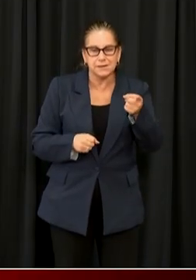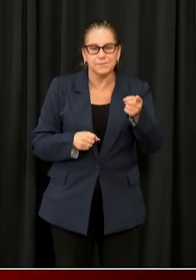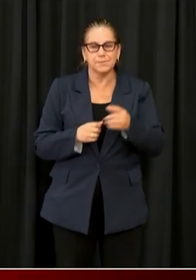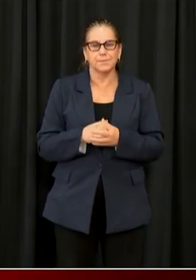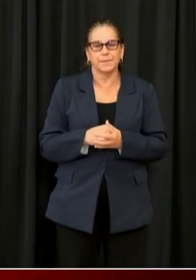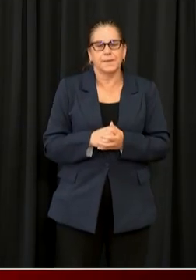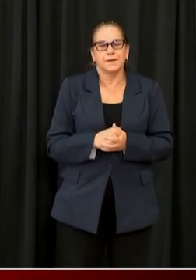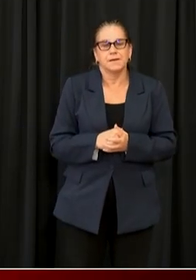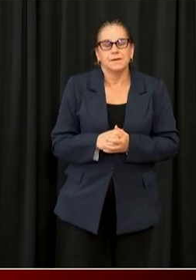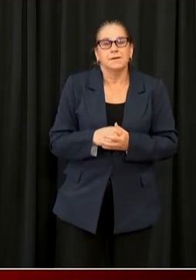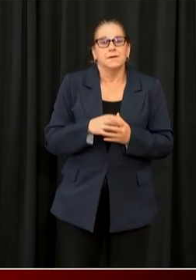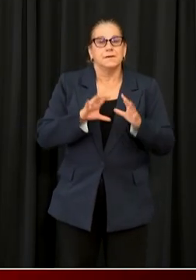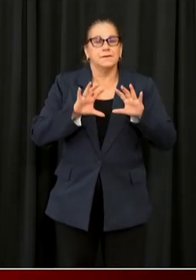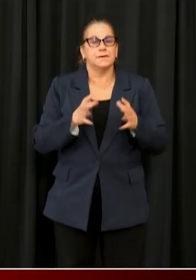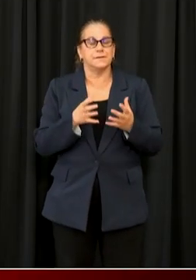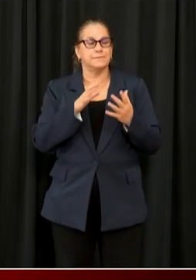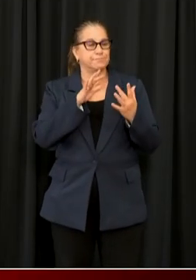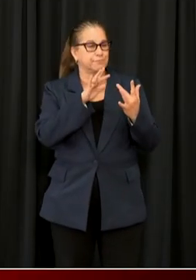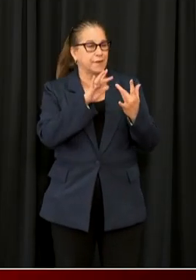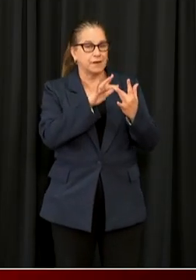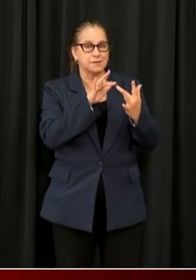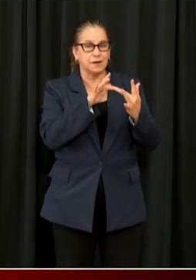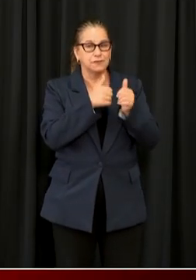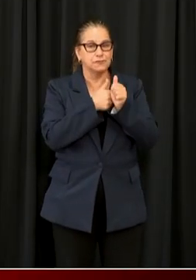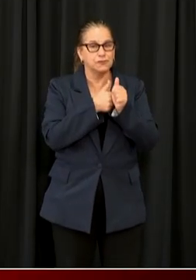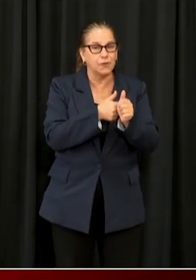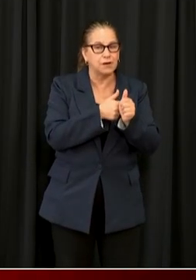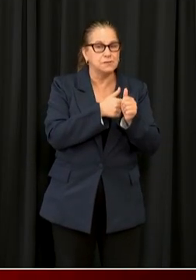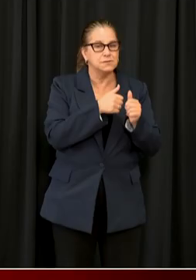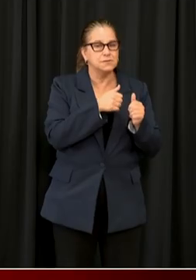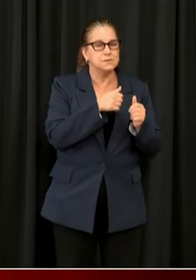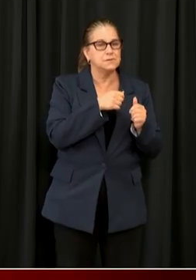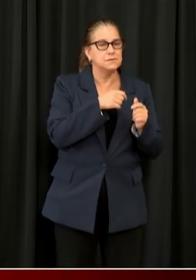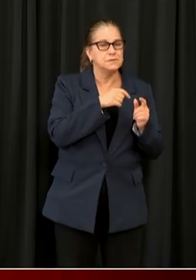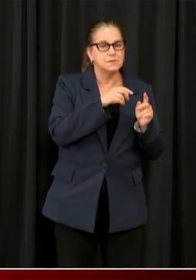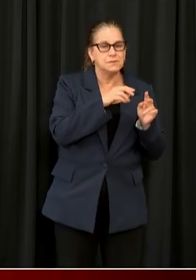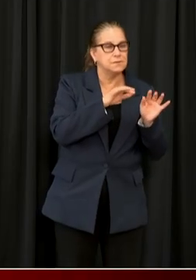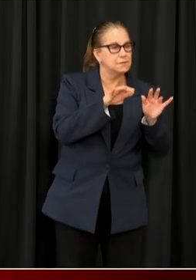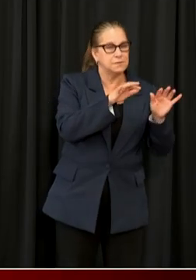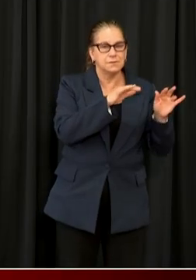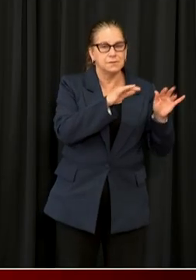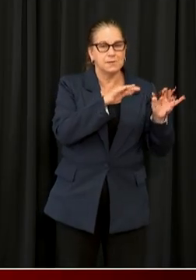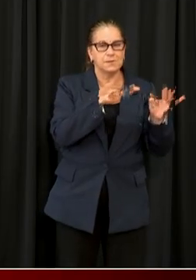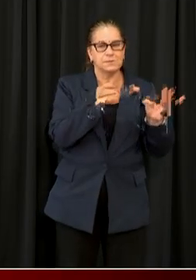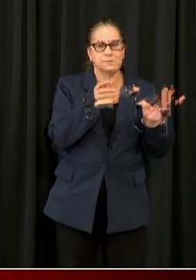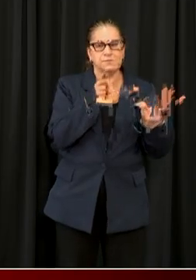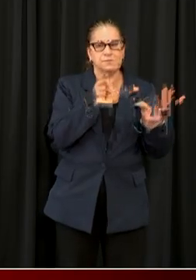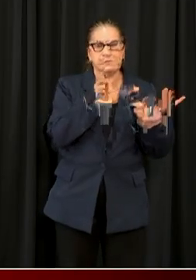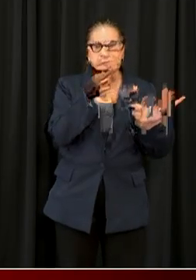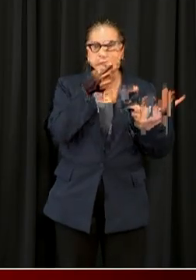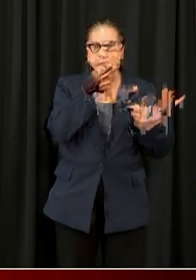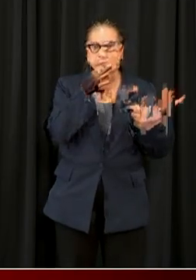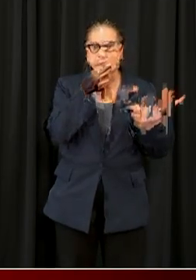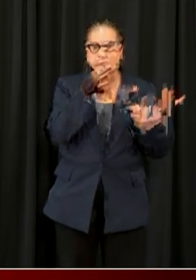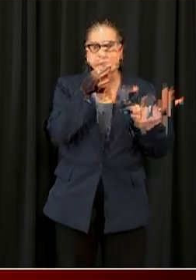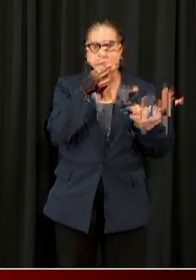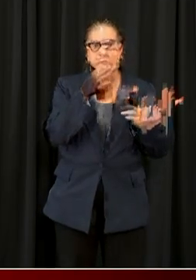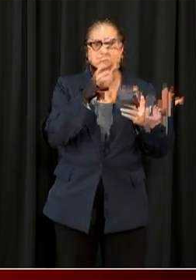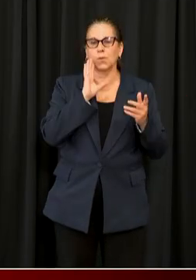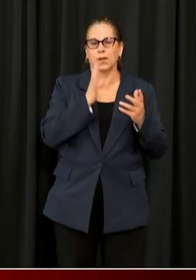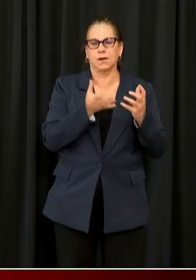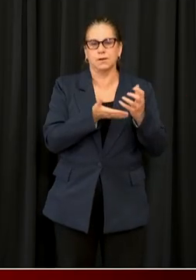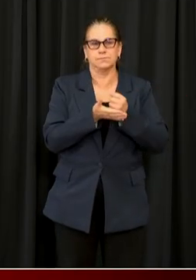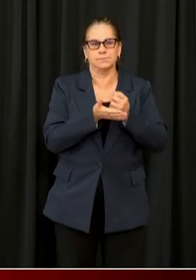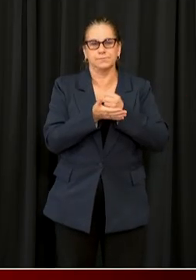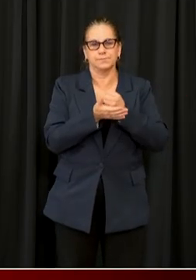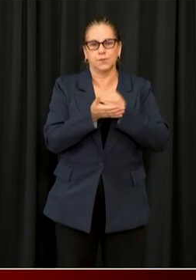will indicate coming soon. That's because we're in the process of switching to a new data system that our contact tracers